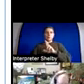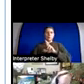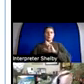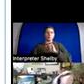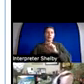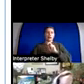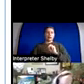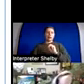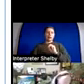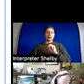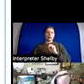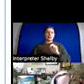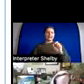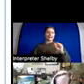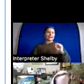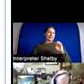let's go seacrest